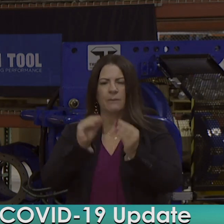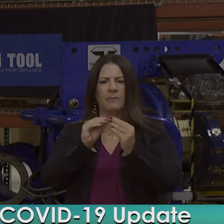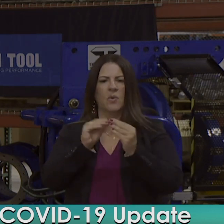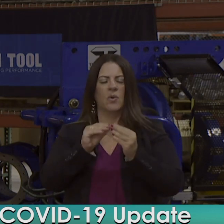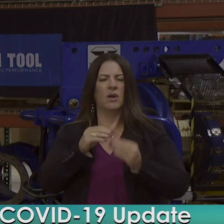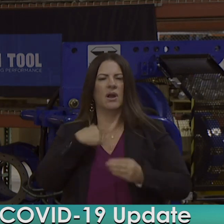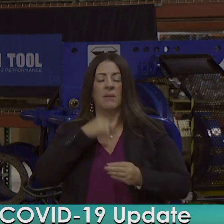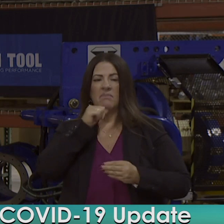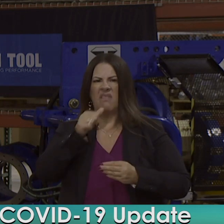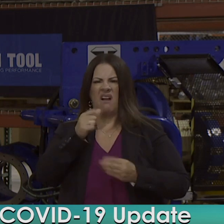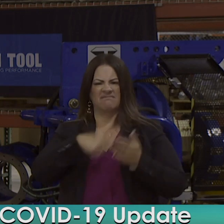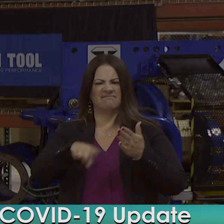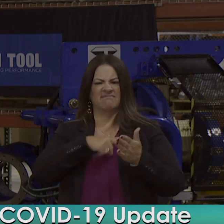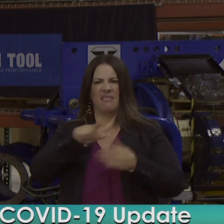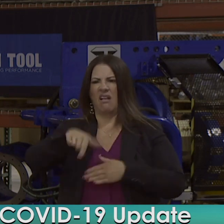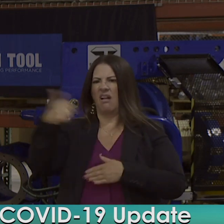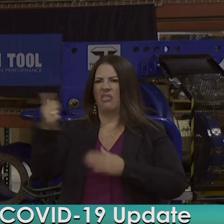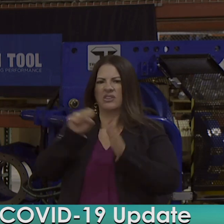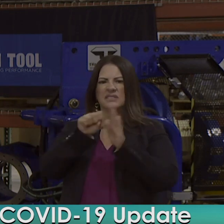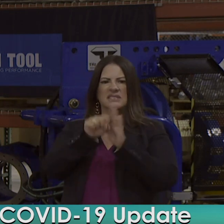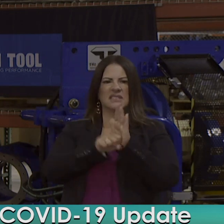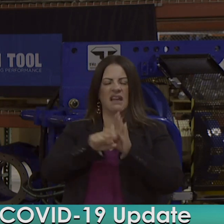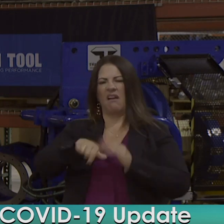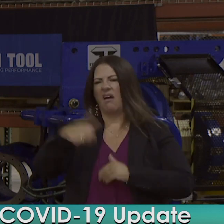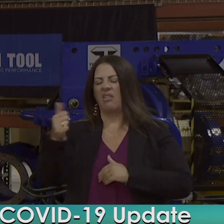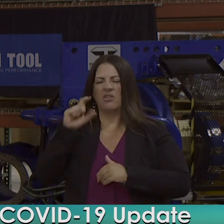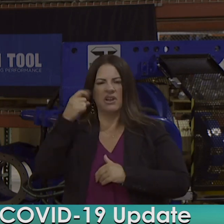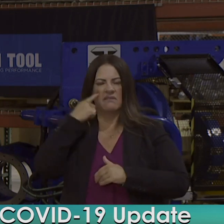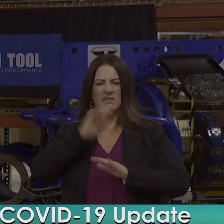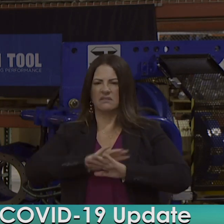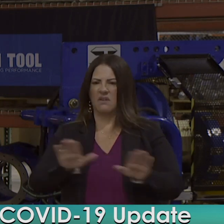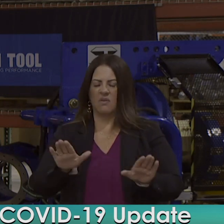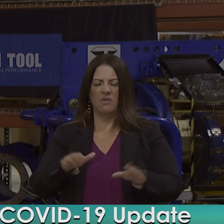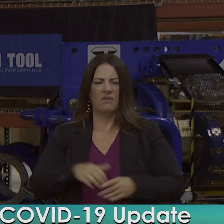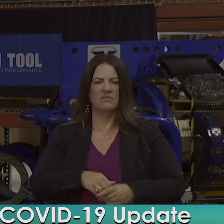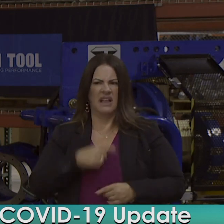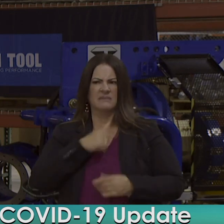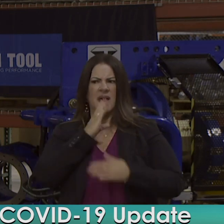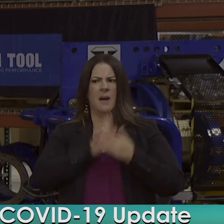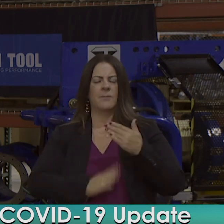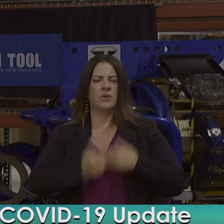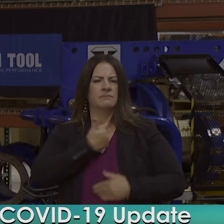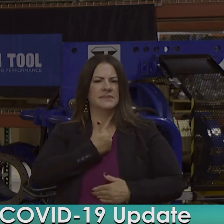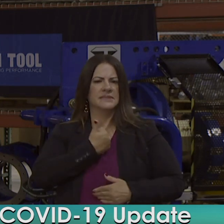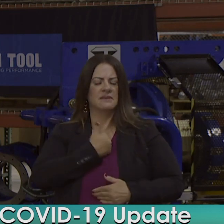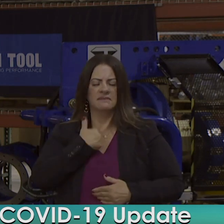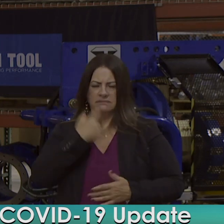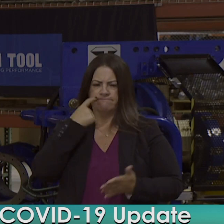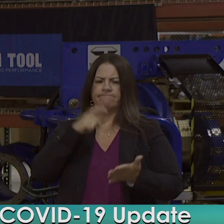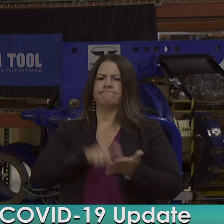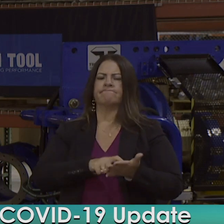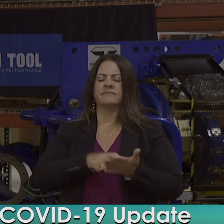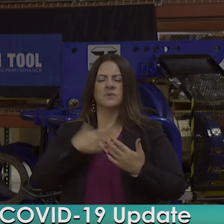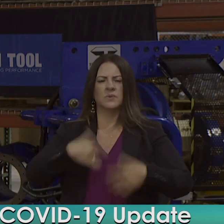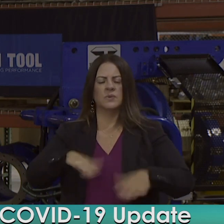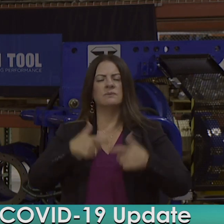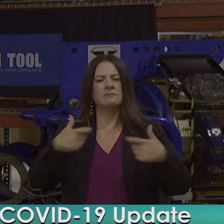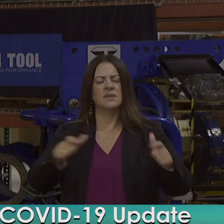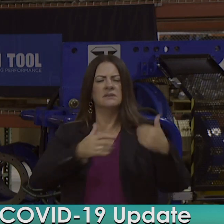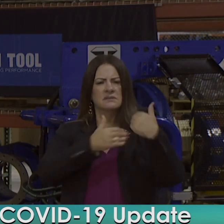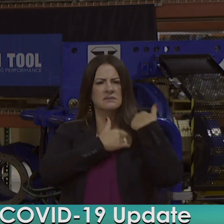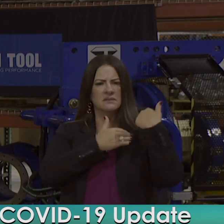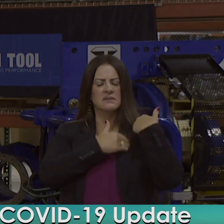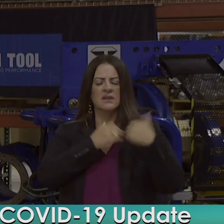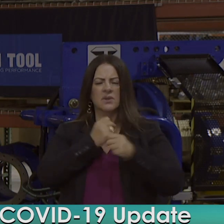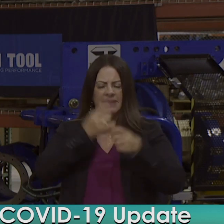other governors. All I can say is humbly, I submit as a governor I recognize the responsibility and the weight of